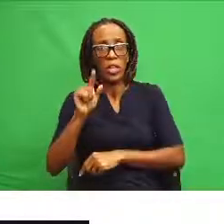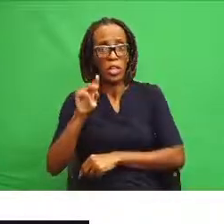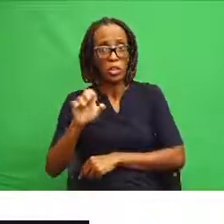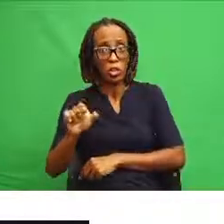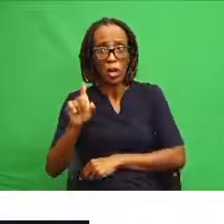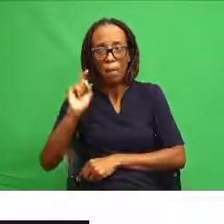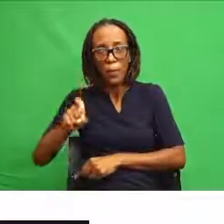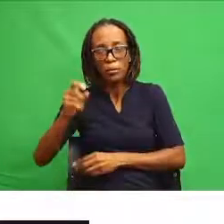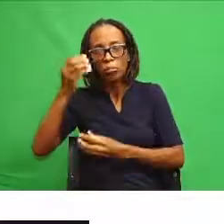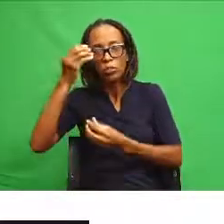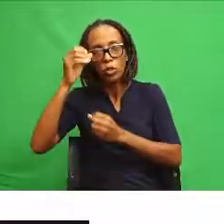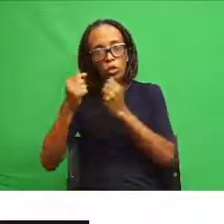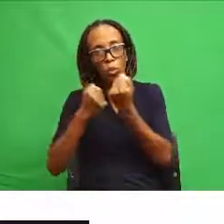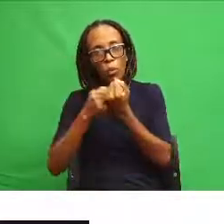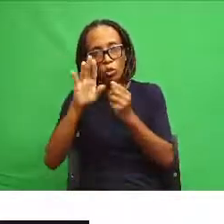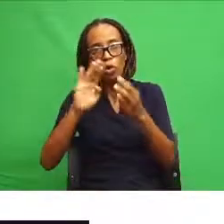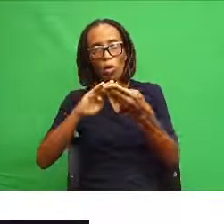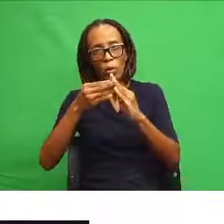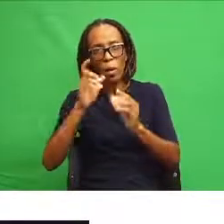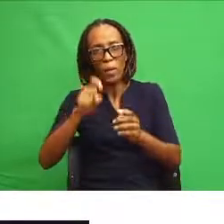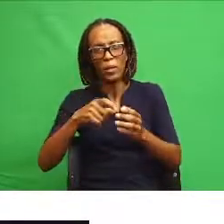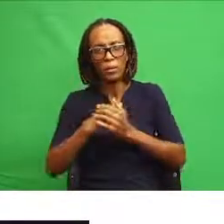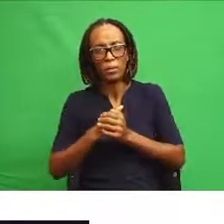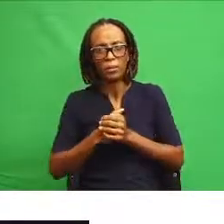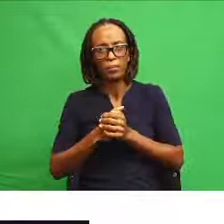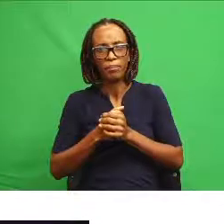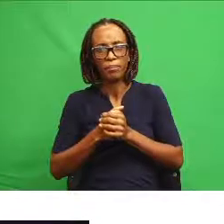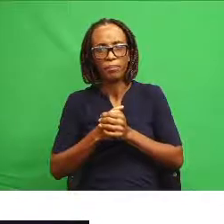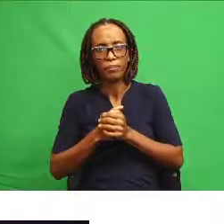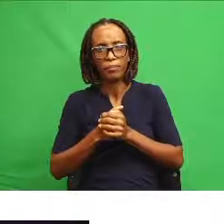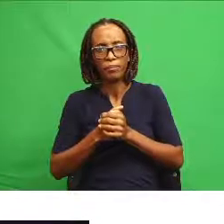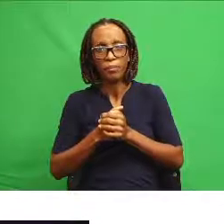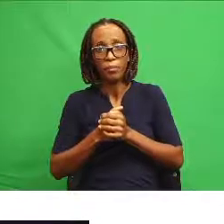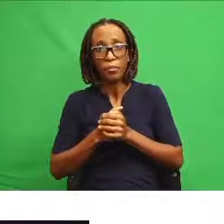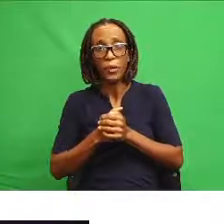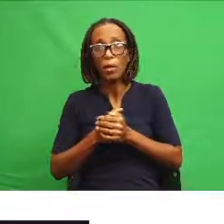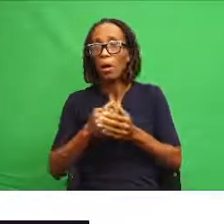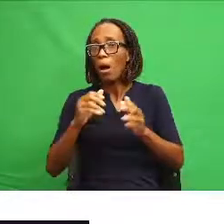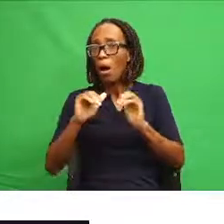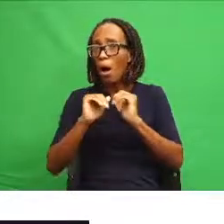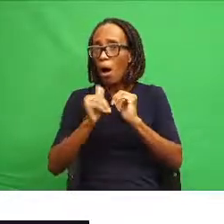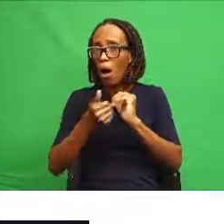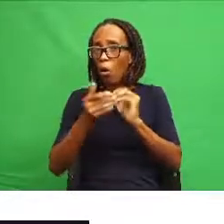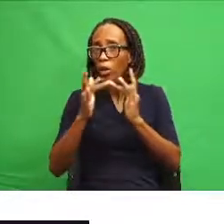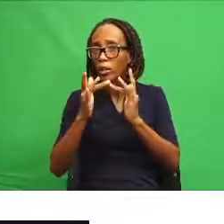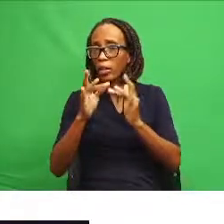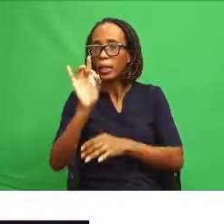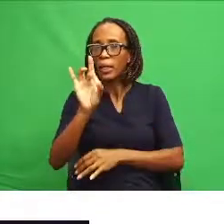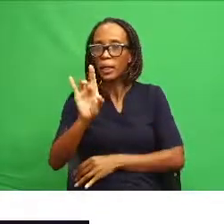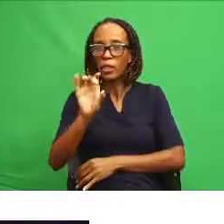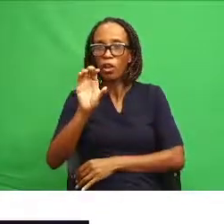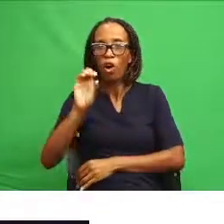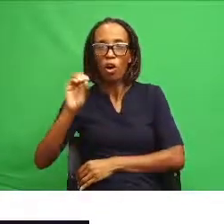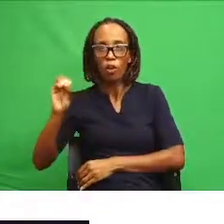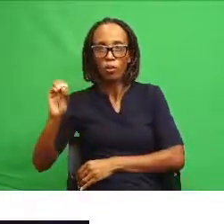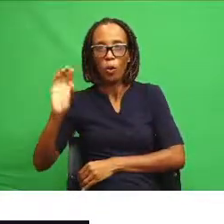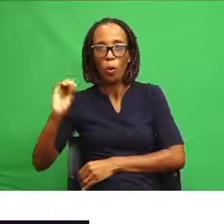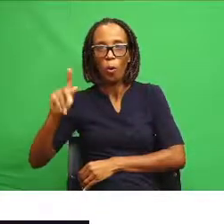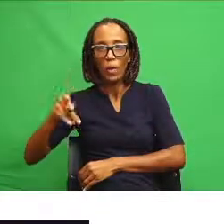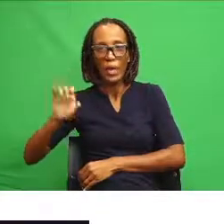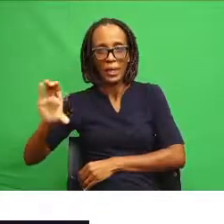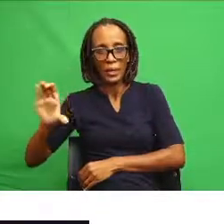within your communities. The Division of Agents 800 OPIC, called OPIC,